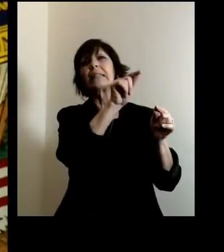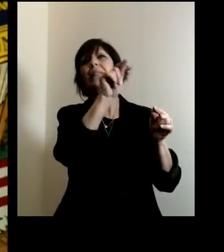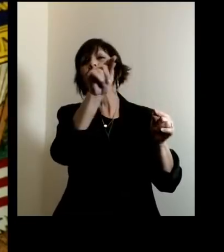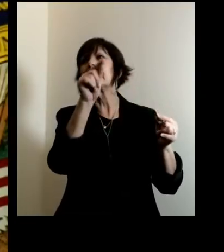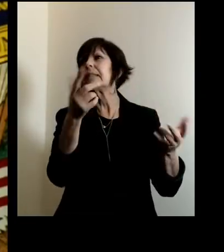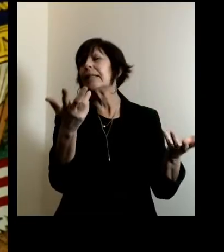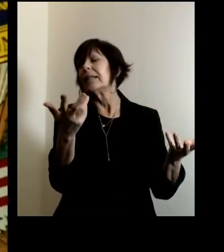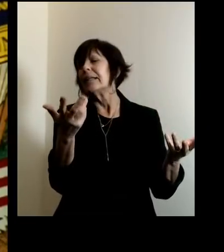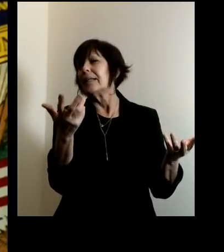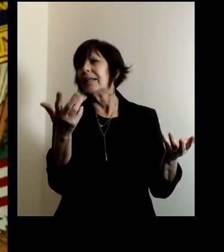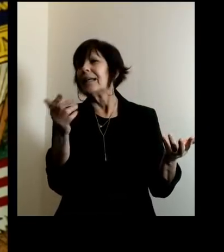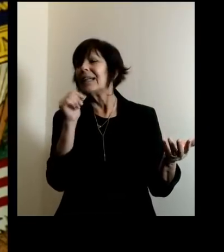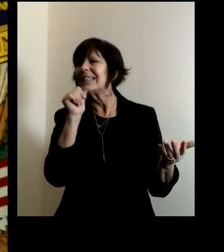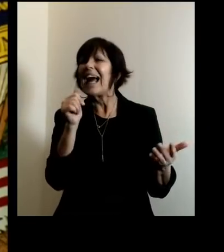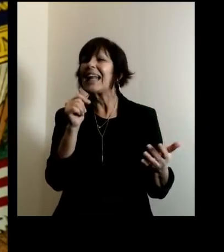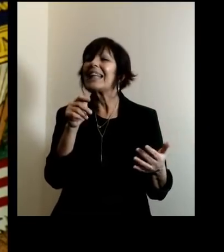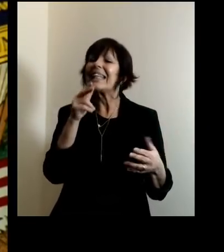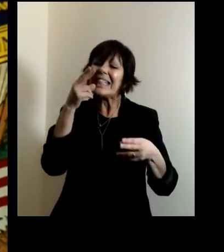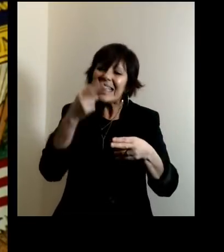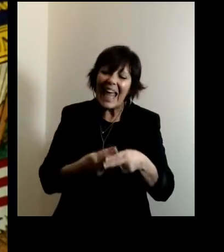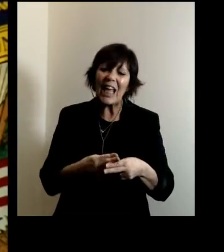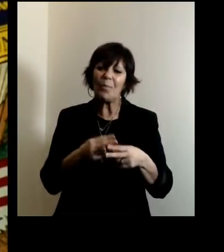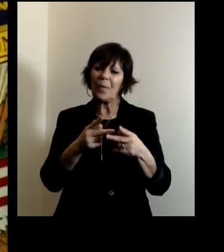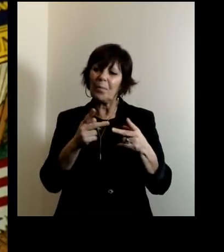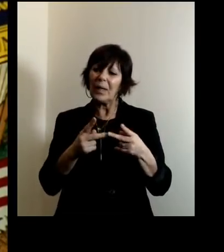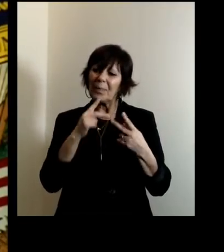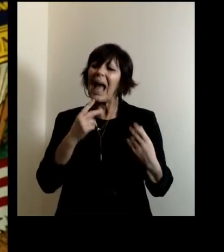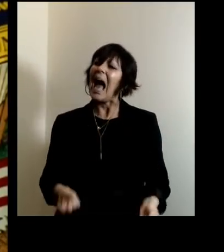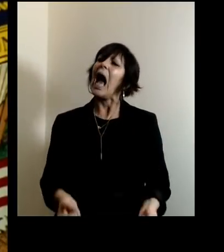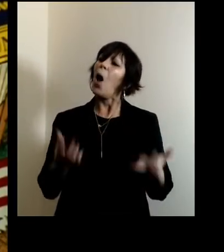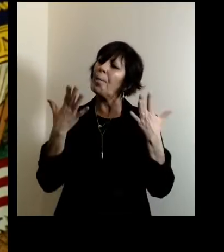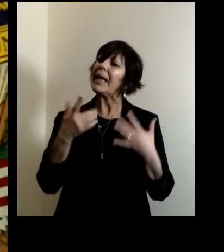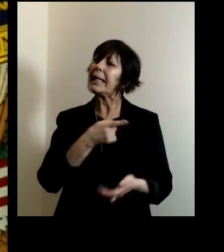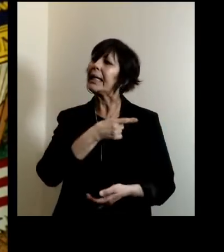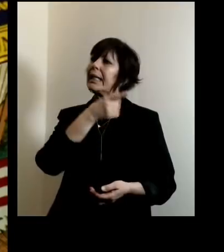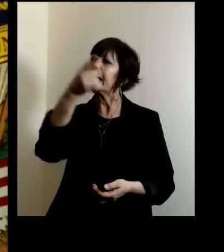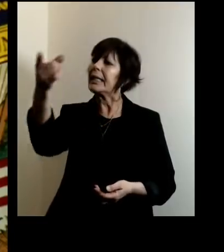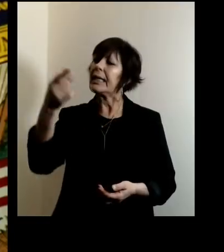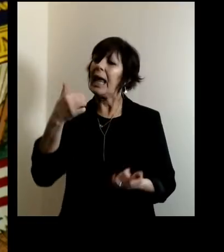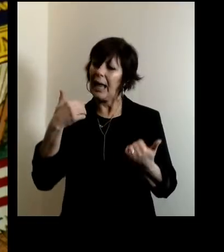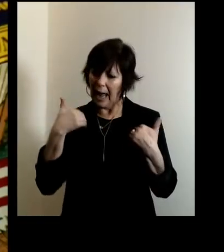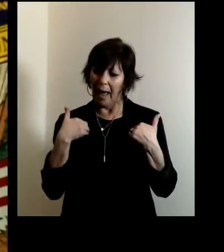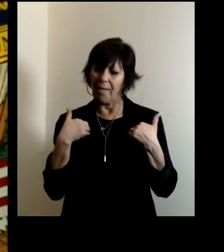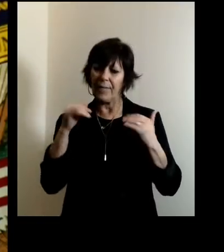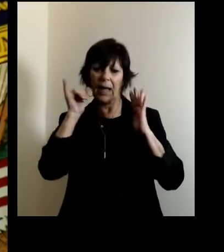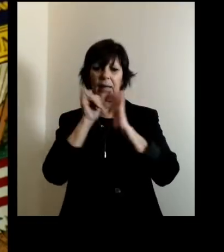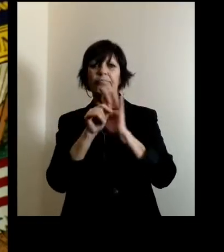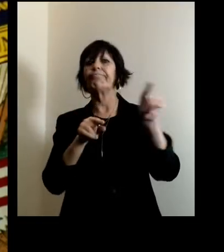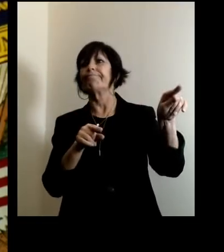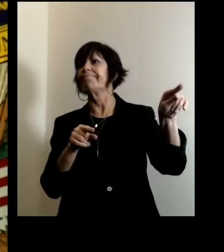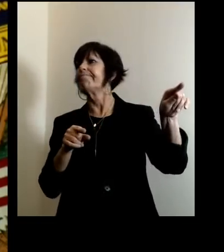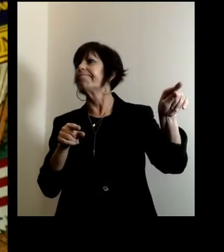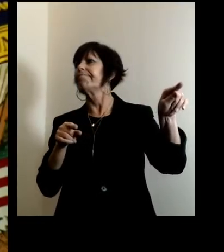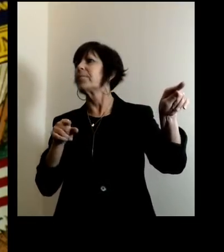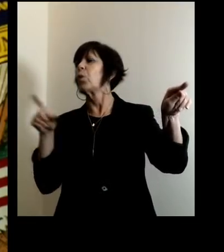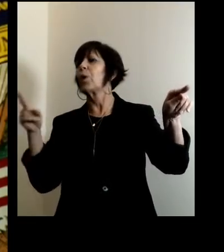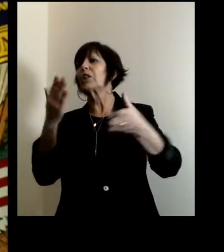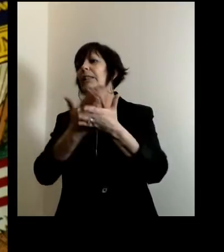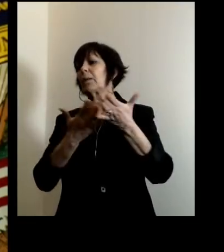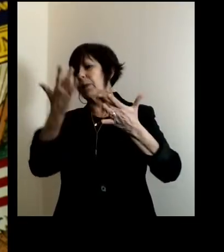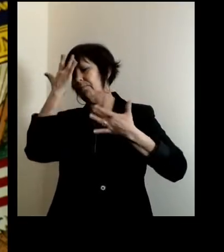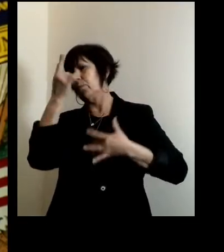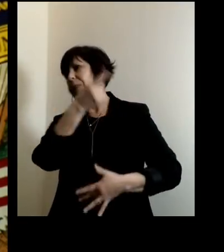I don't think anyone's asking you to identify them, but just say this is how many gyms have been identified as a source where somebody